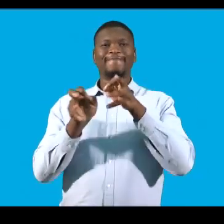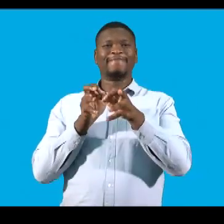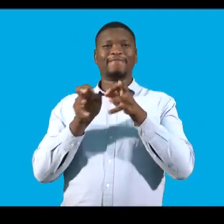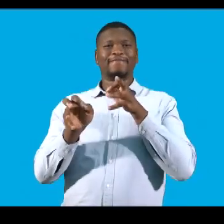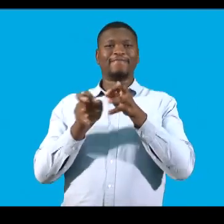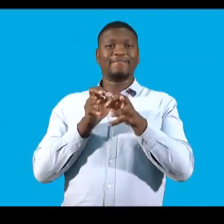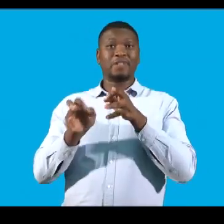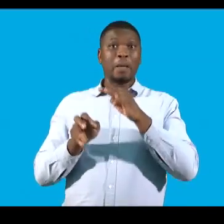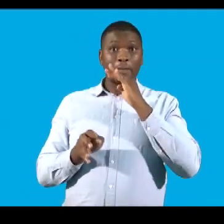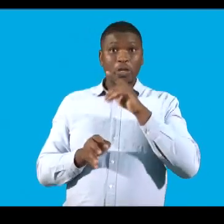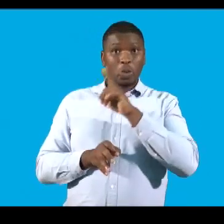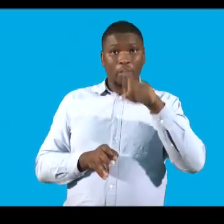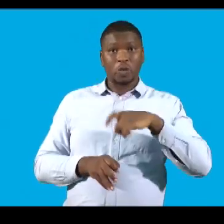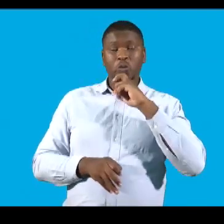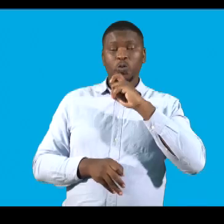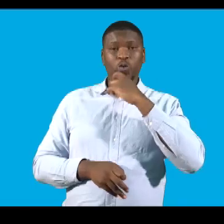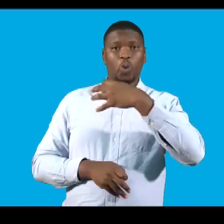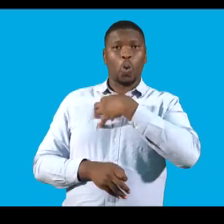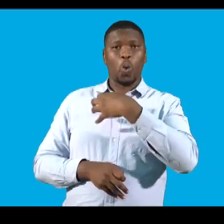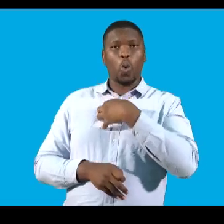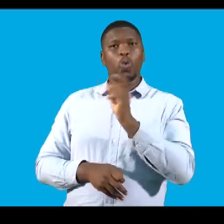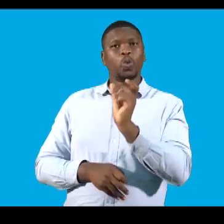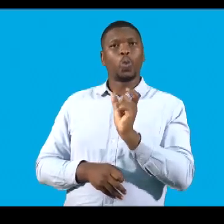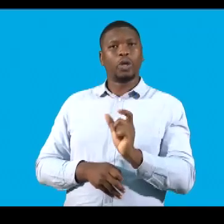means to state in your own words.